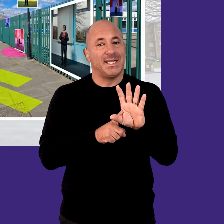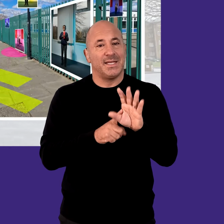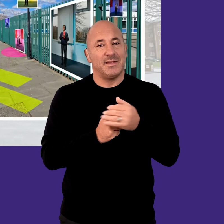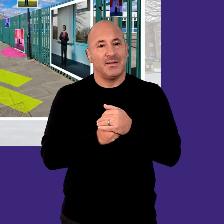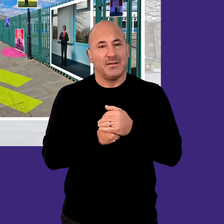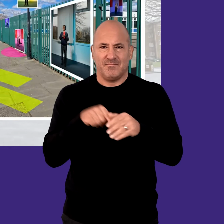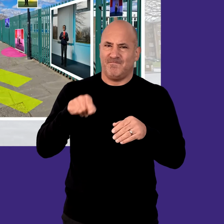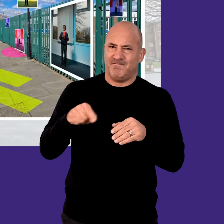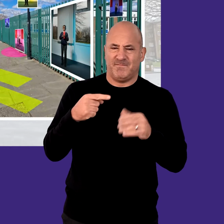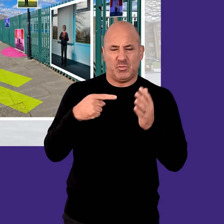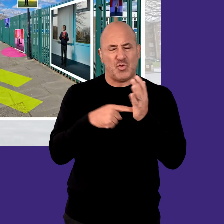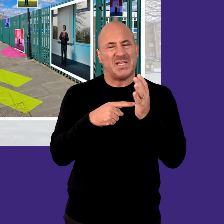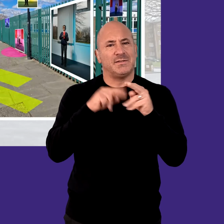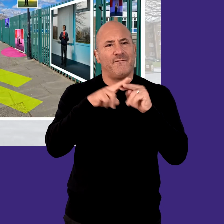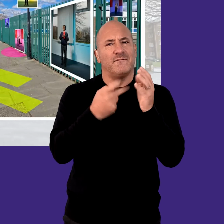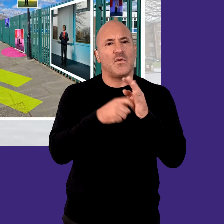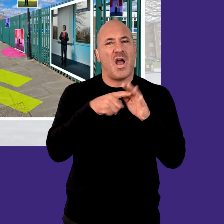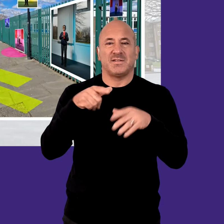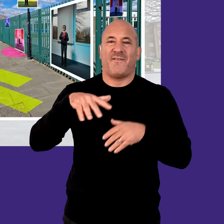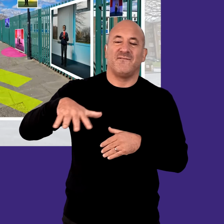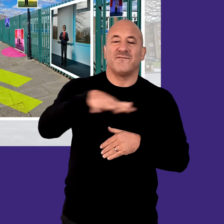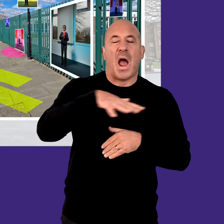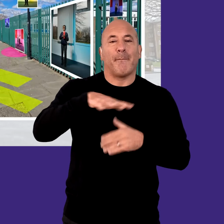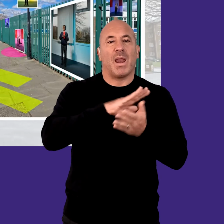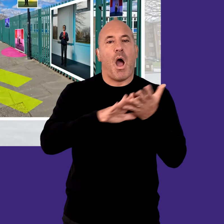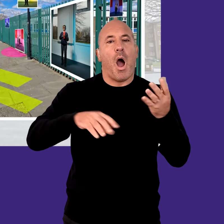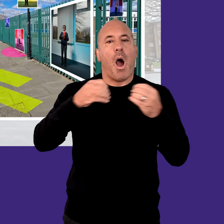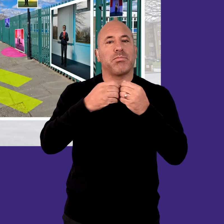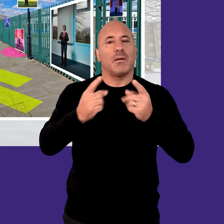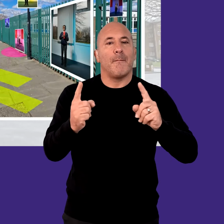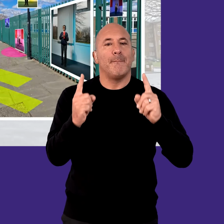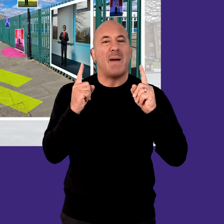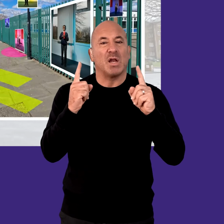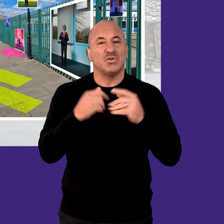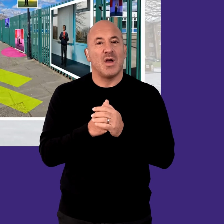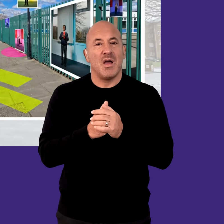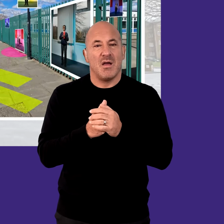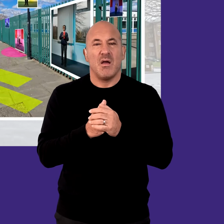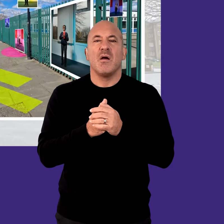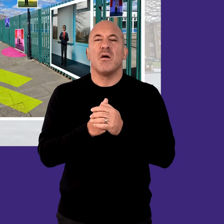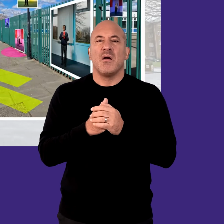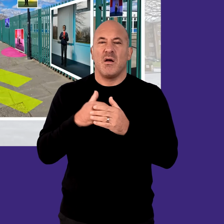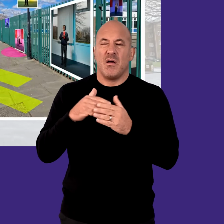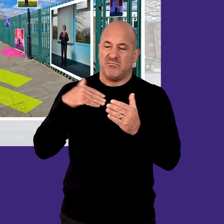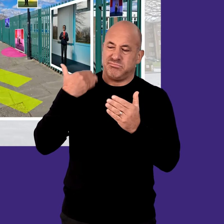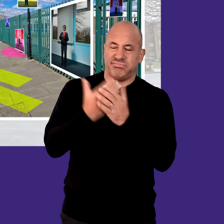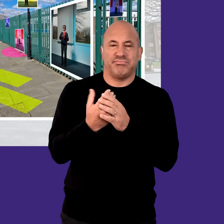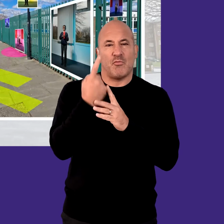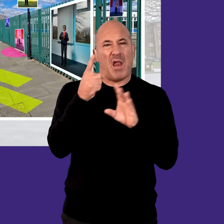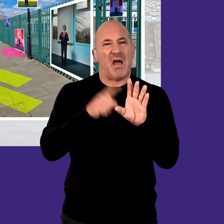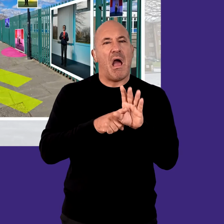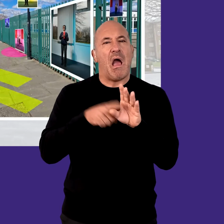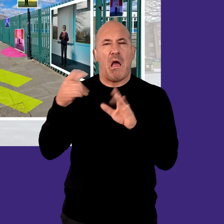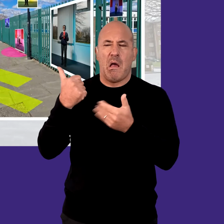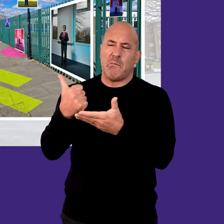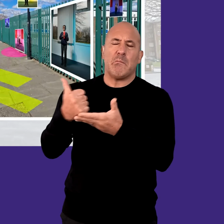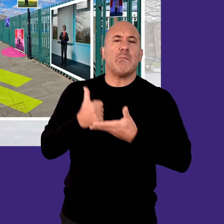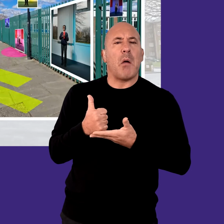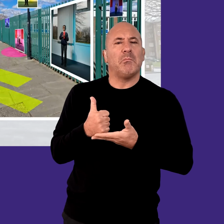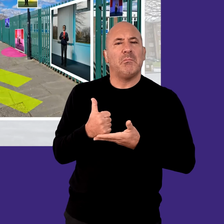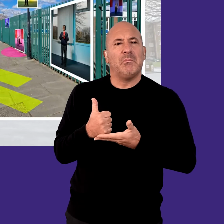in Tracy. So Tracy Fry is the Family Hub manager and has been a